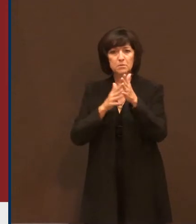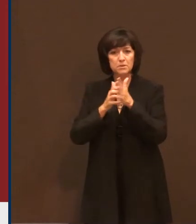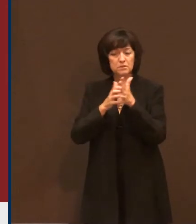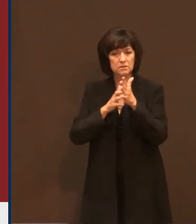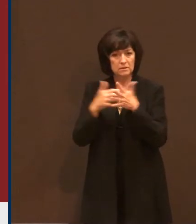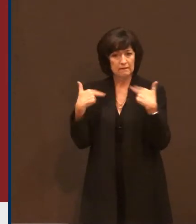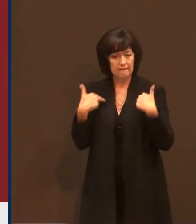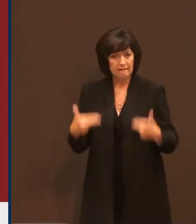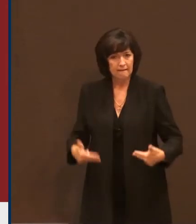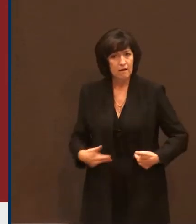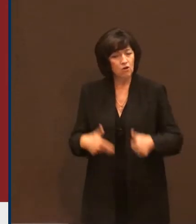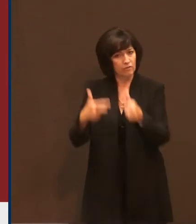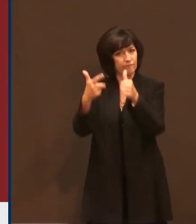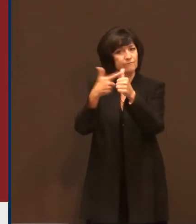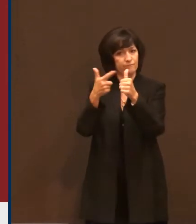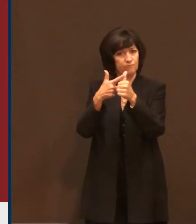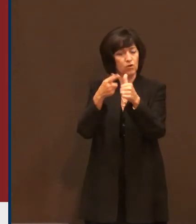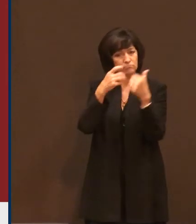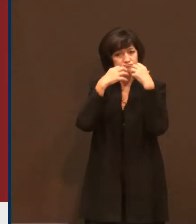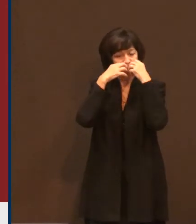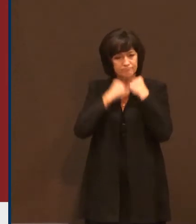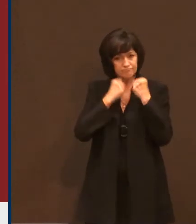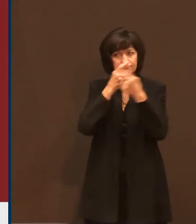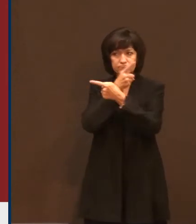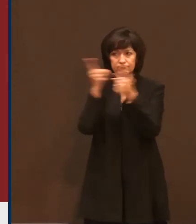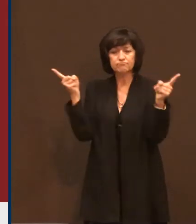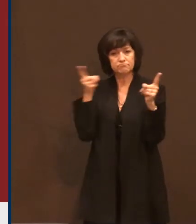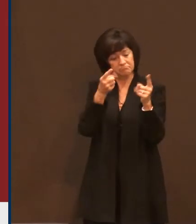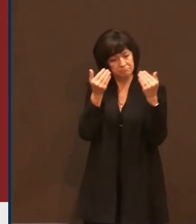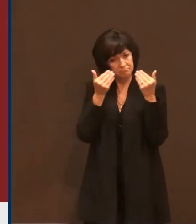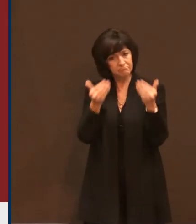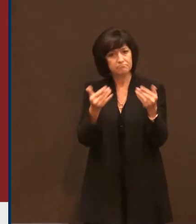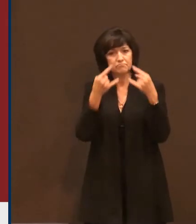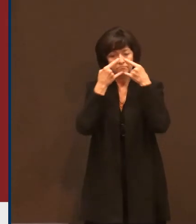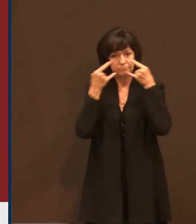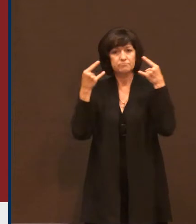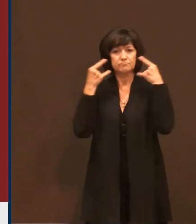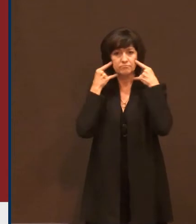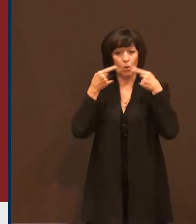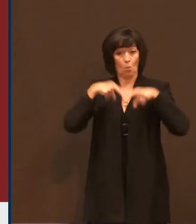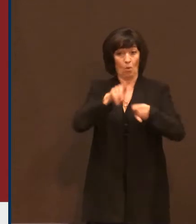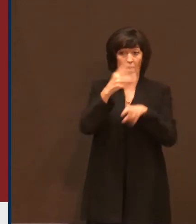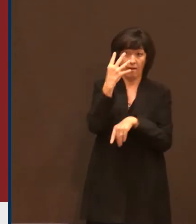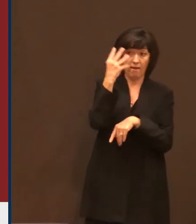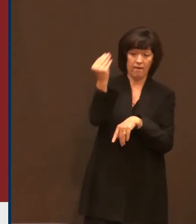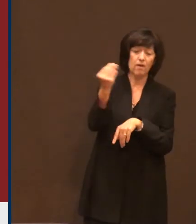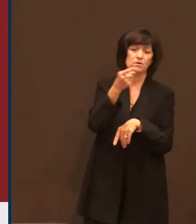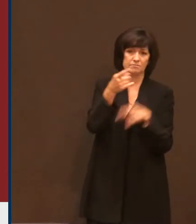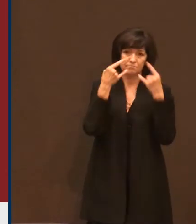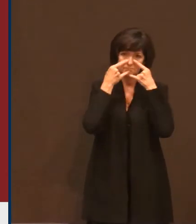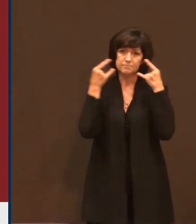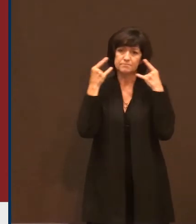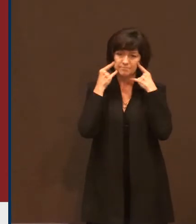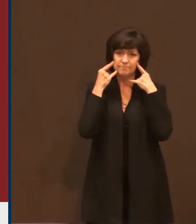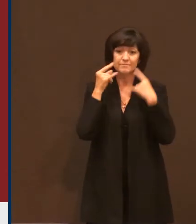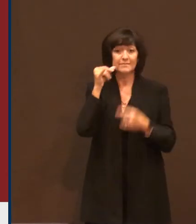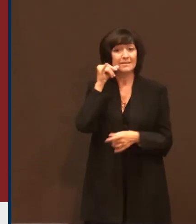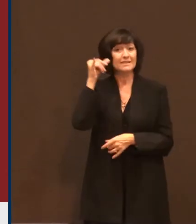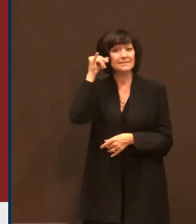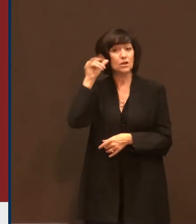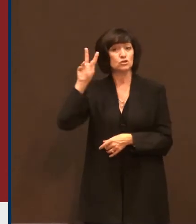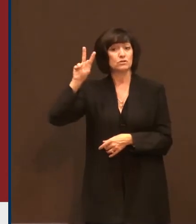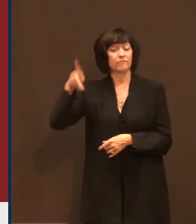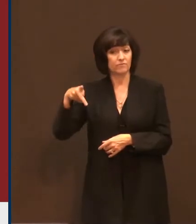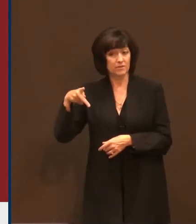Let's everybody wear them. And I heard that from the vice president yesterday, and